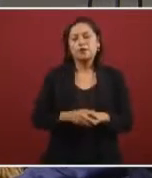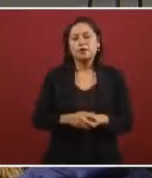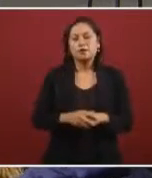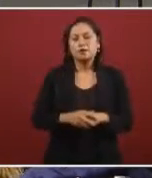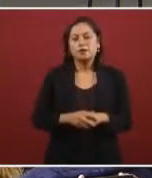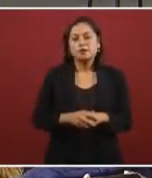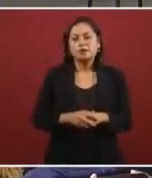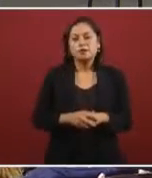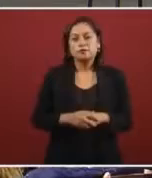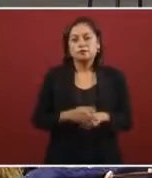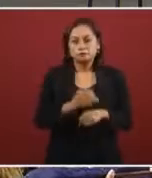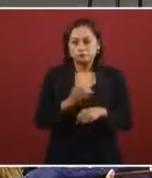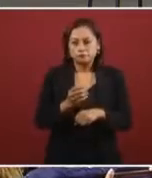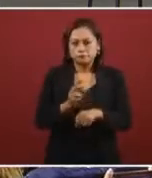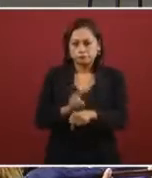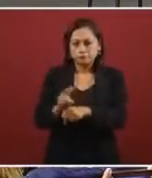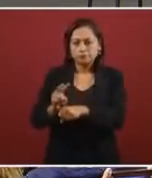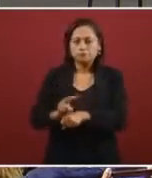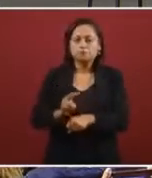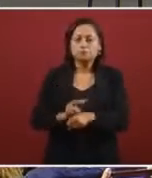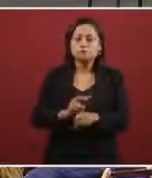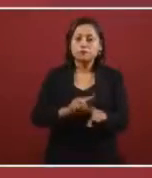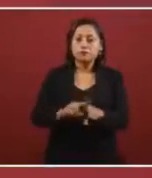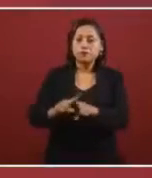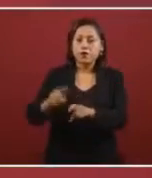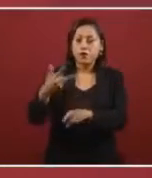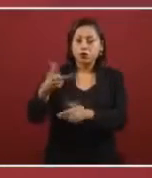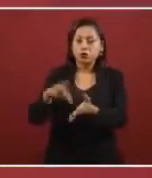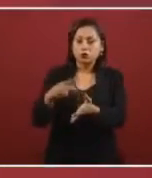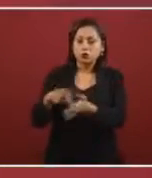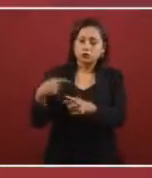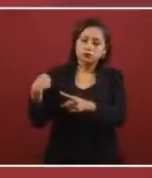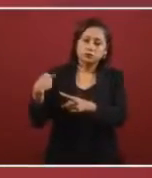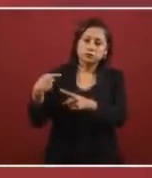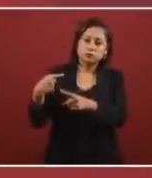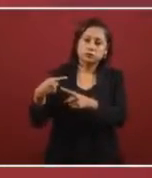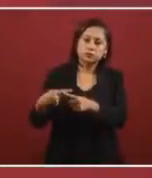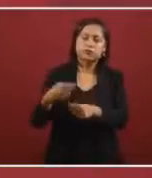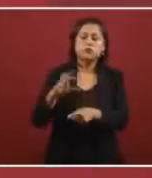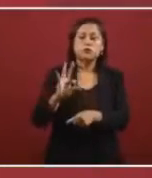way, we've done 8 operatives